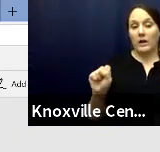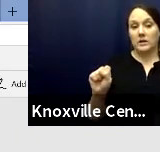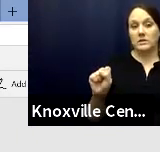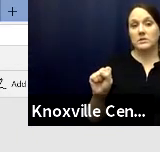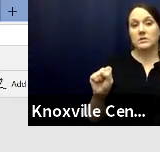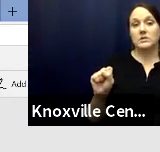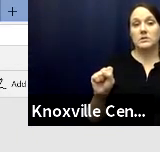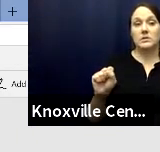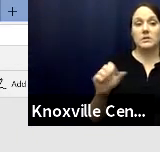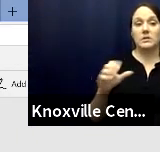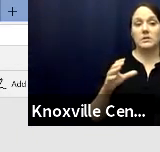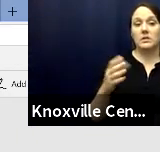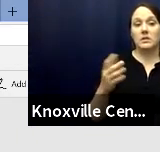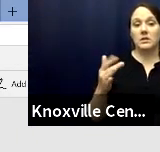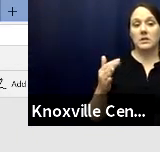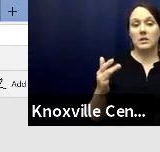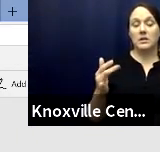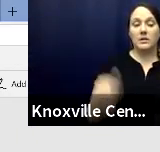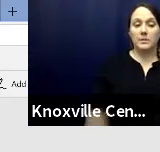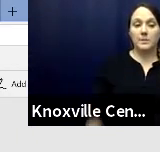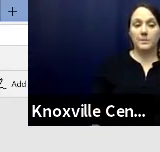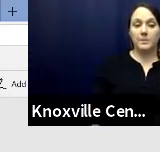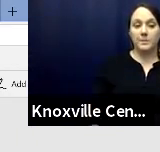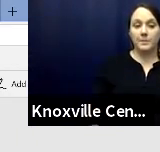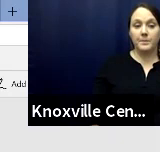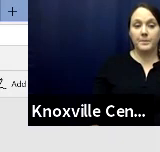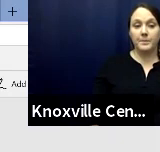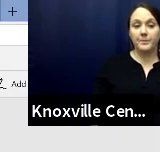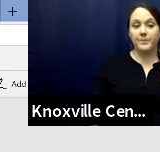and whereas